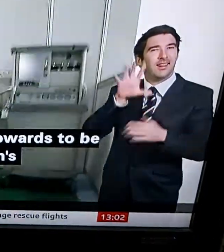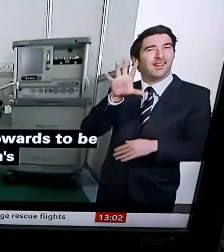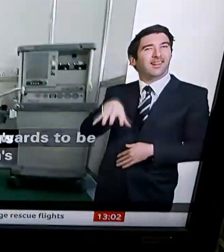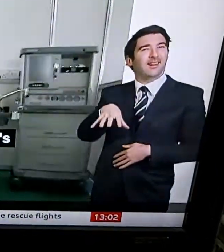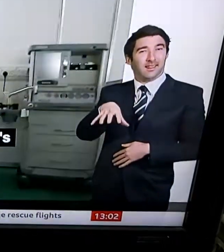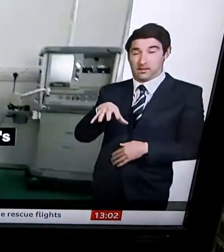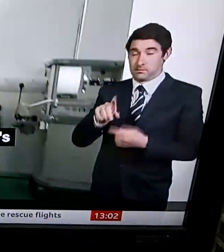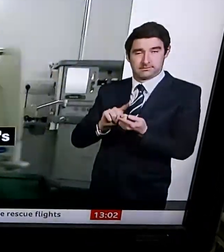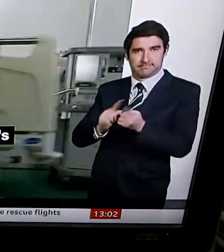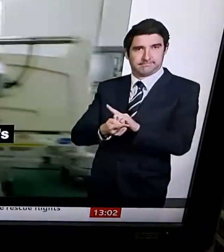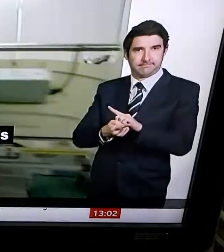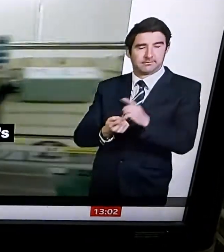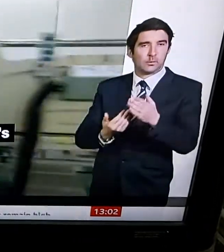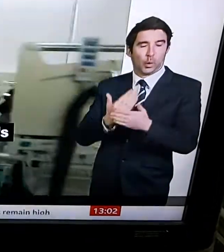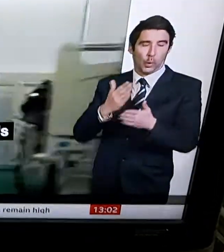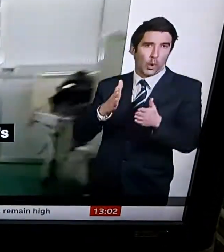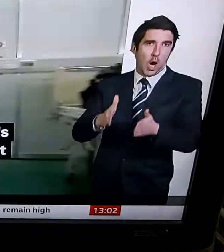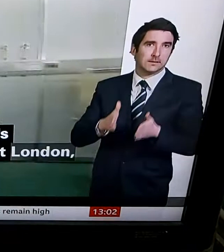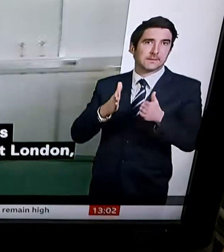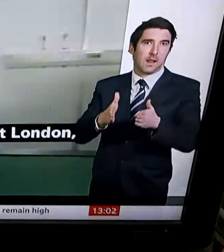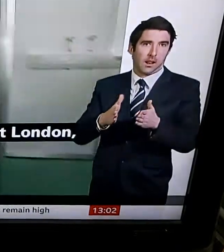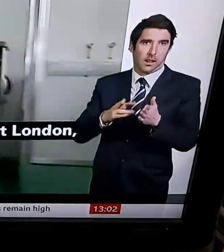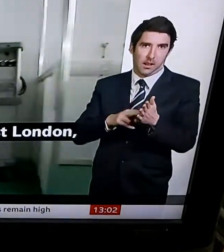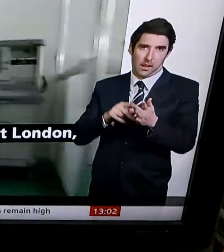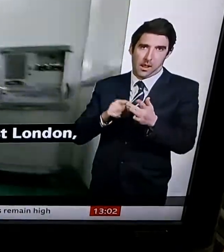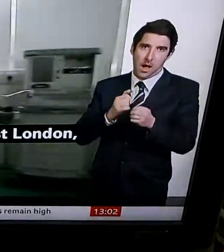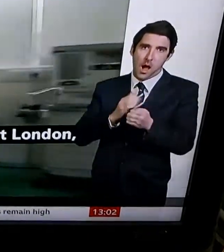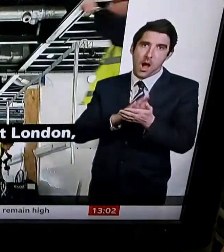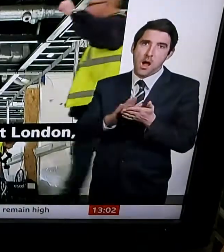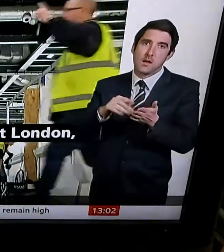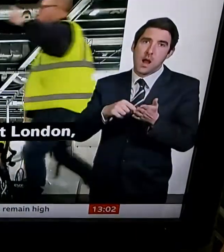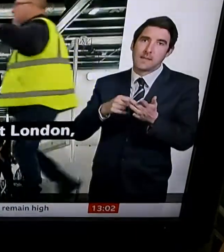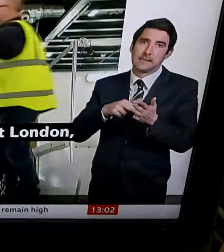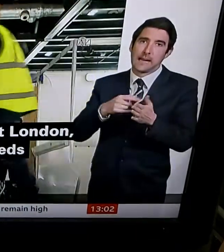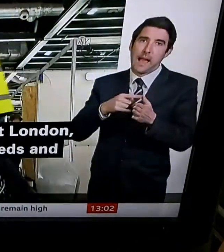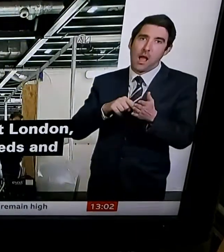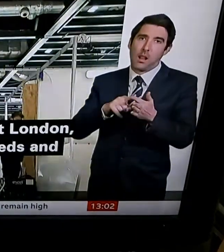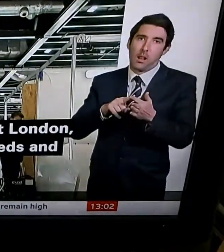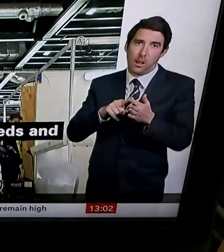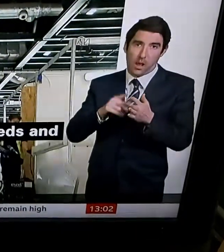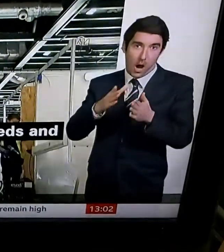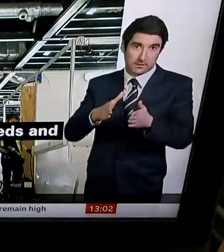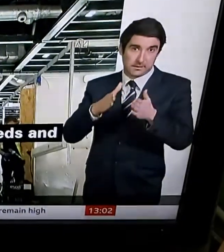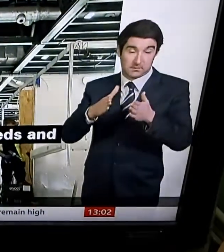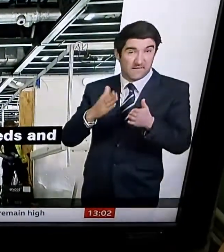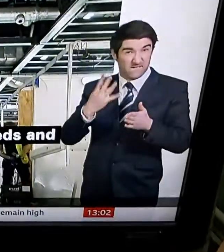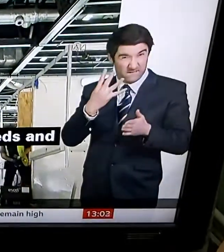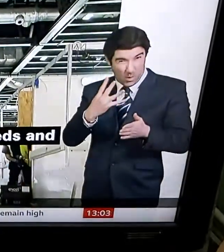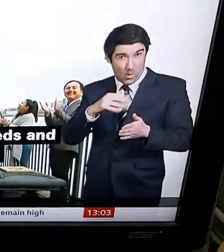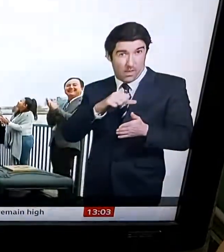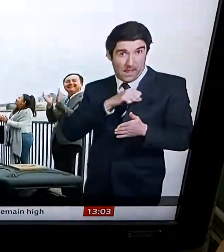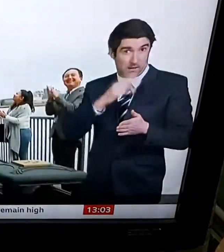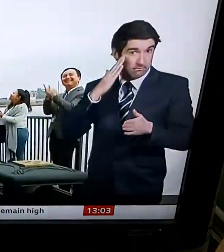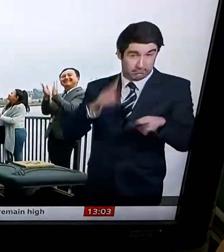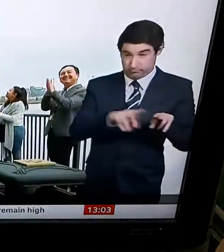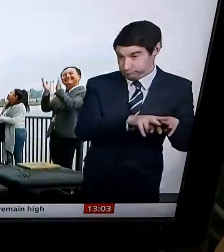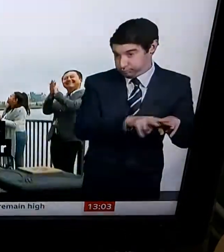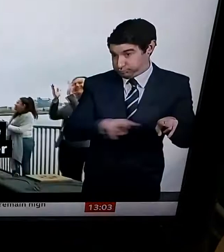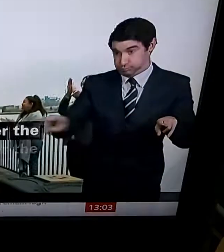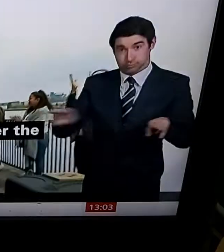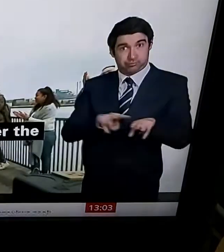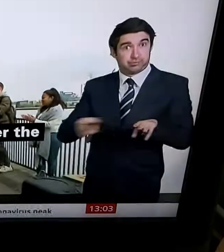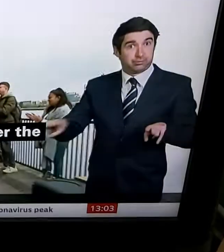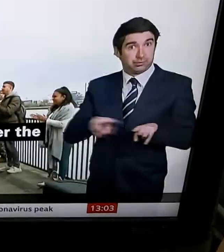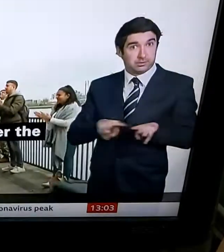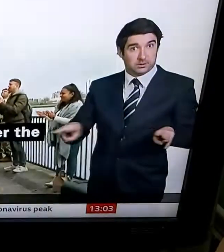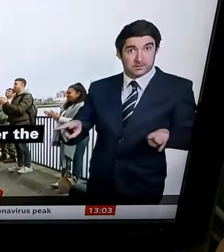with intensive care beds and ventilators to deal with the expected surge in cases over the coming weeks. Doctors